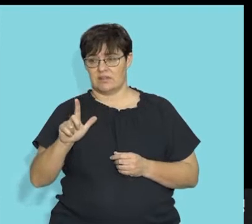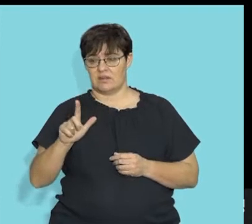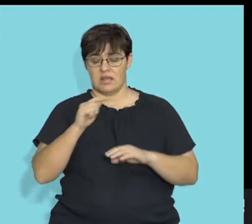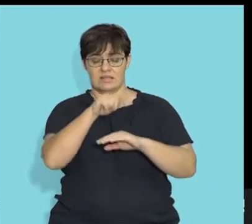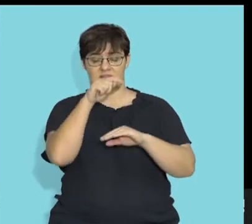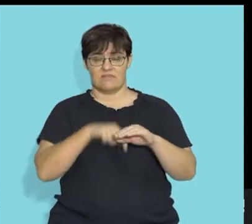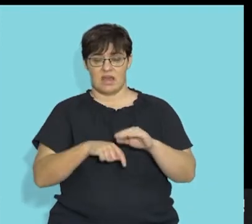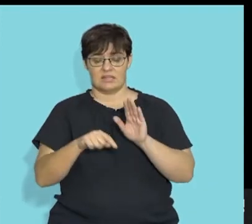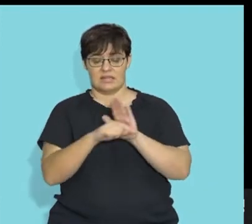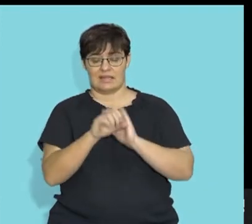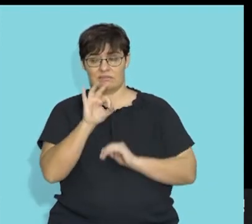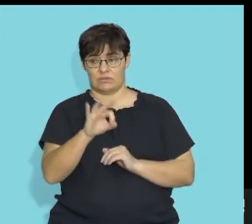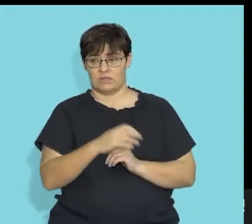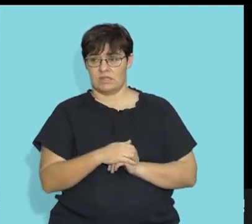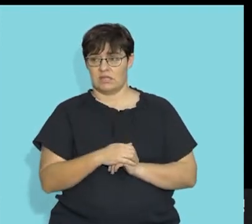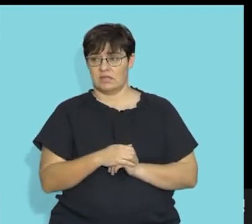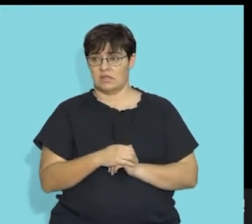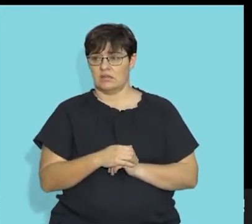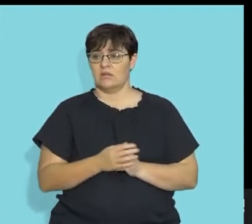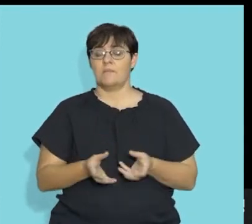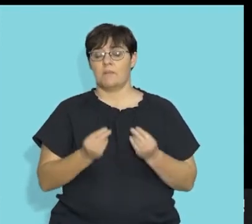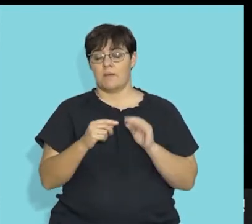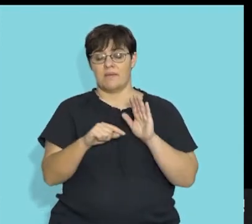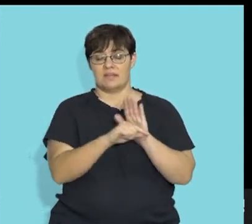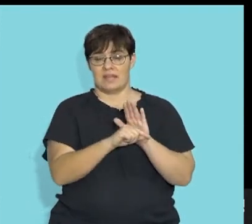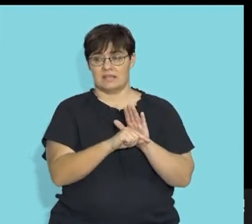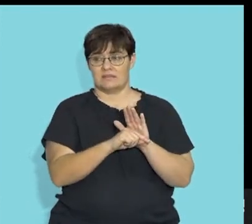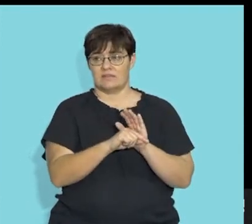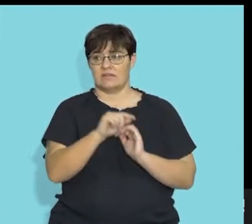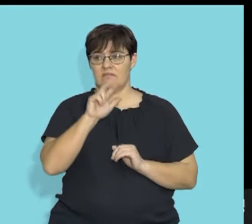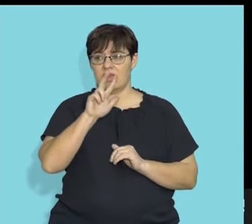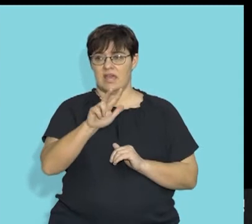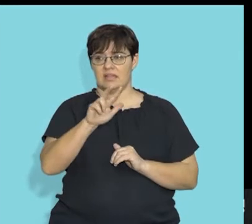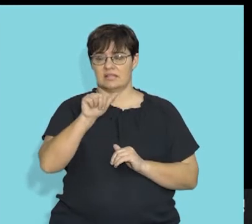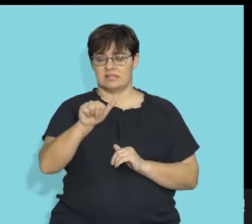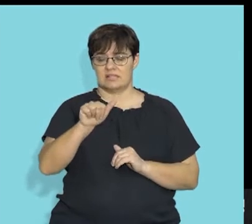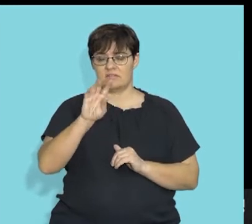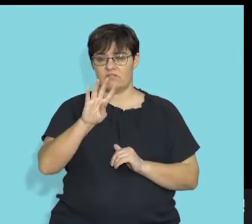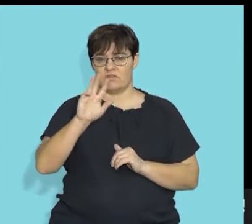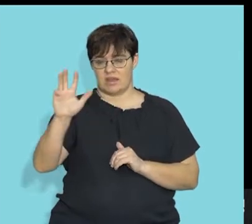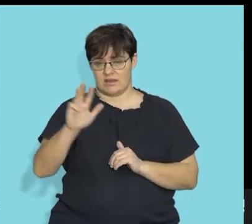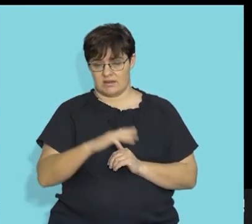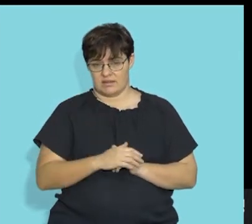25,947 divided by negative 3, it's going to be equal to negative